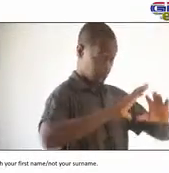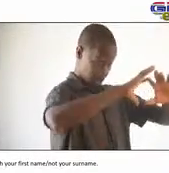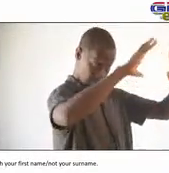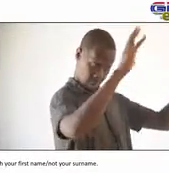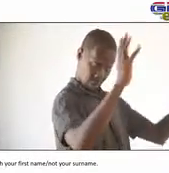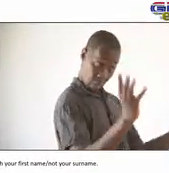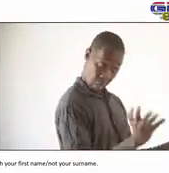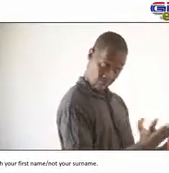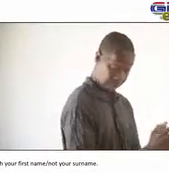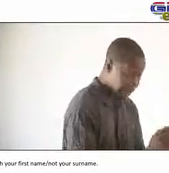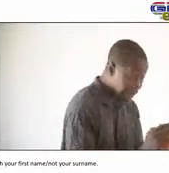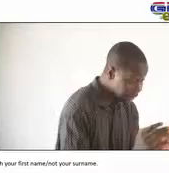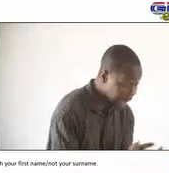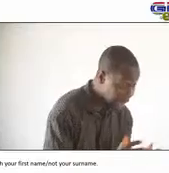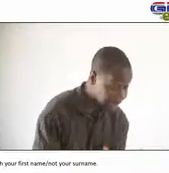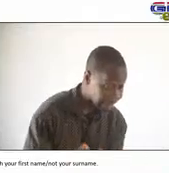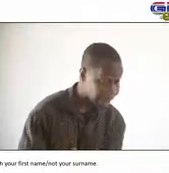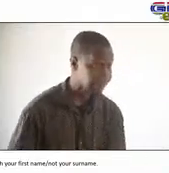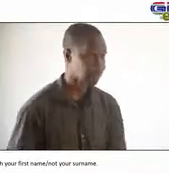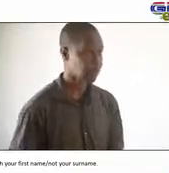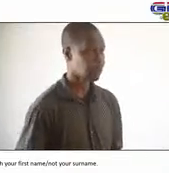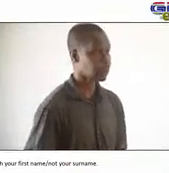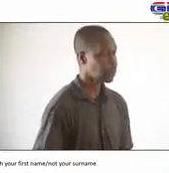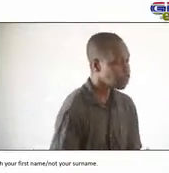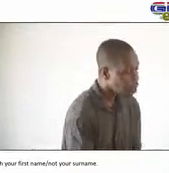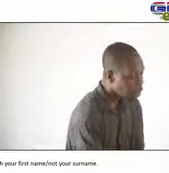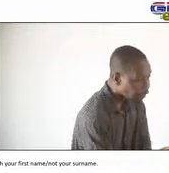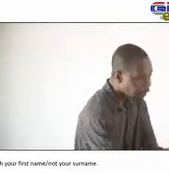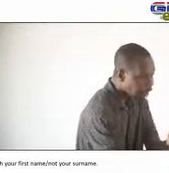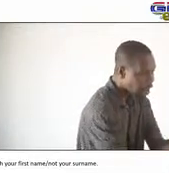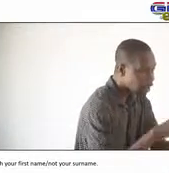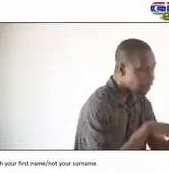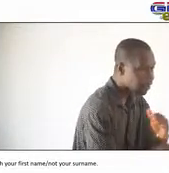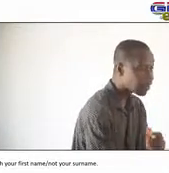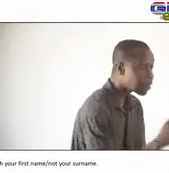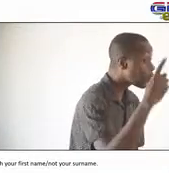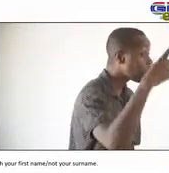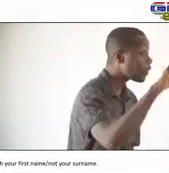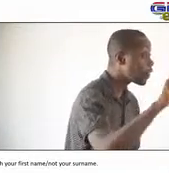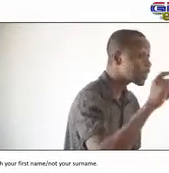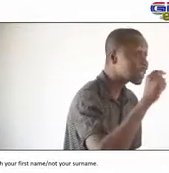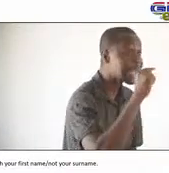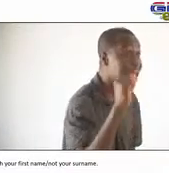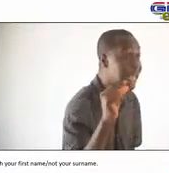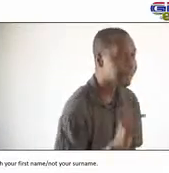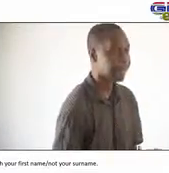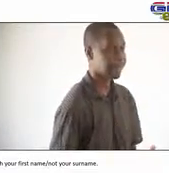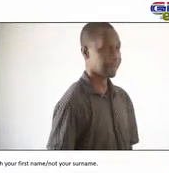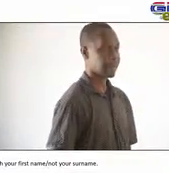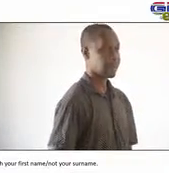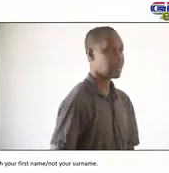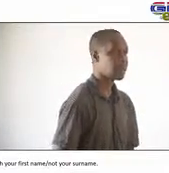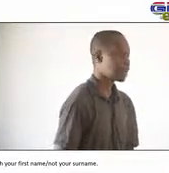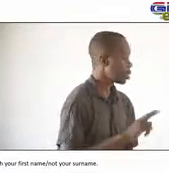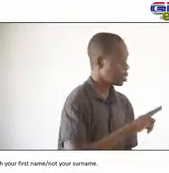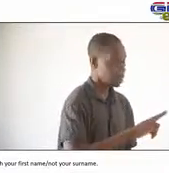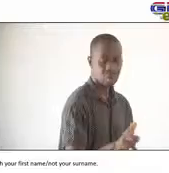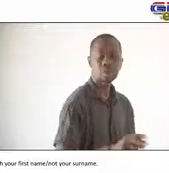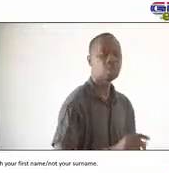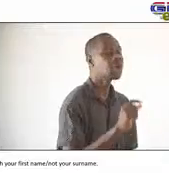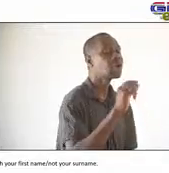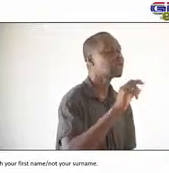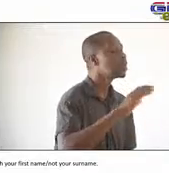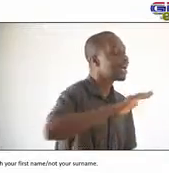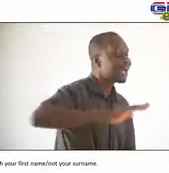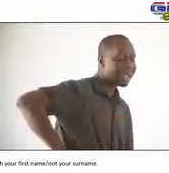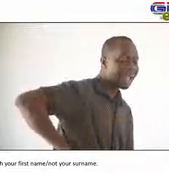all these cases, you should follow the subscription with the first name, not your surname.